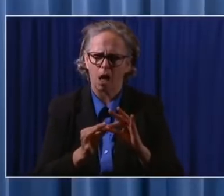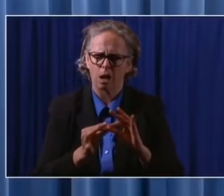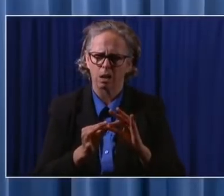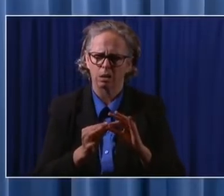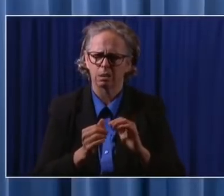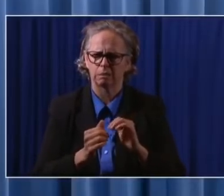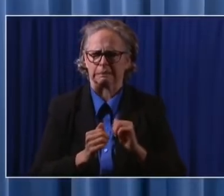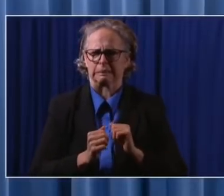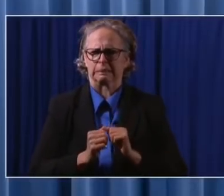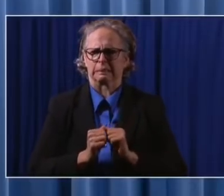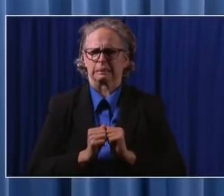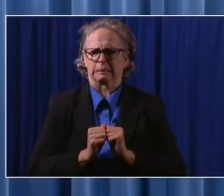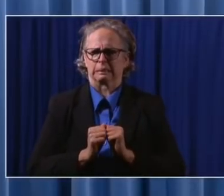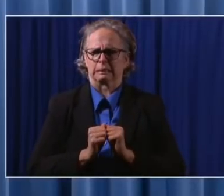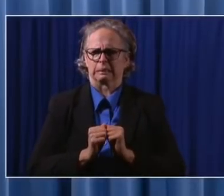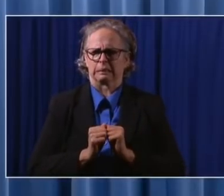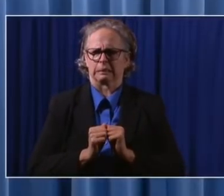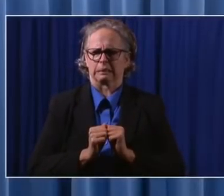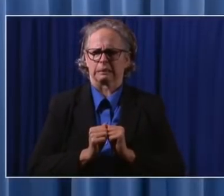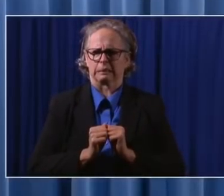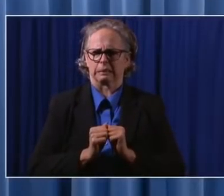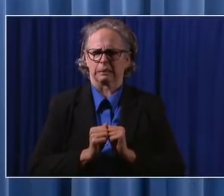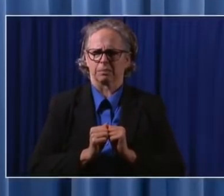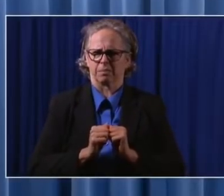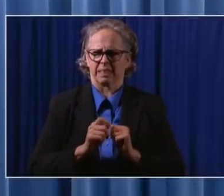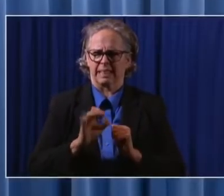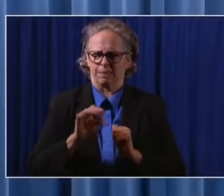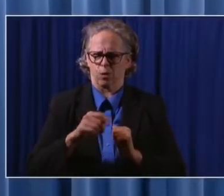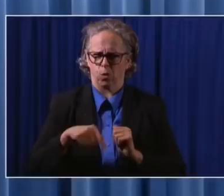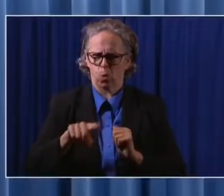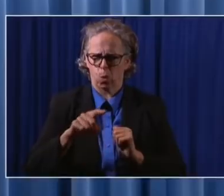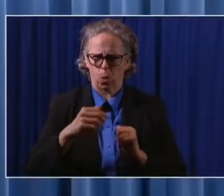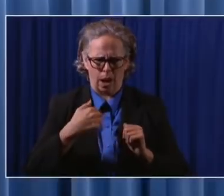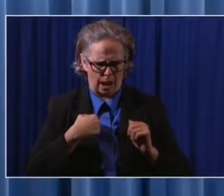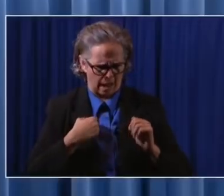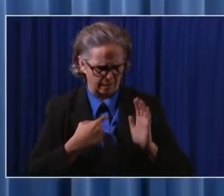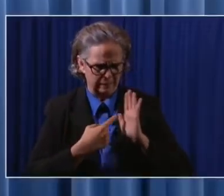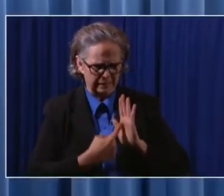If you have any indication that you have COVID-19,